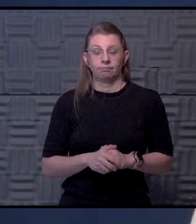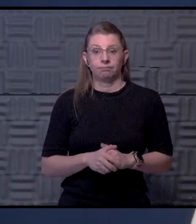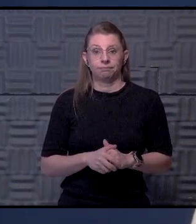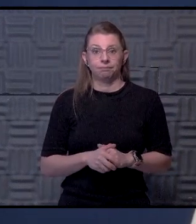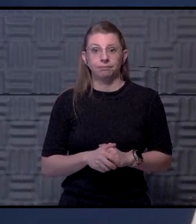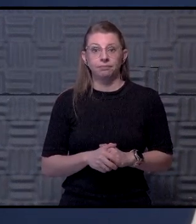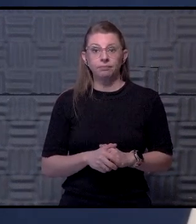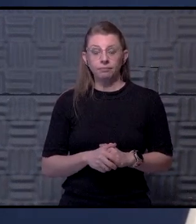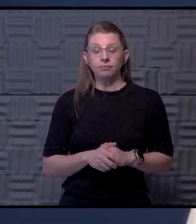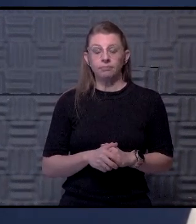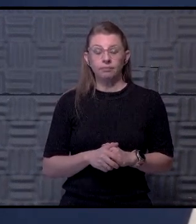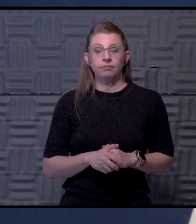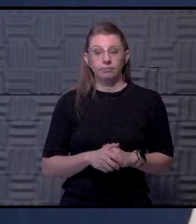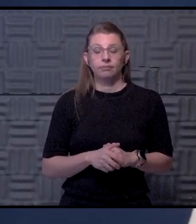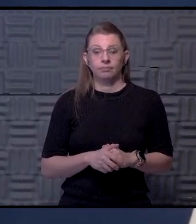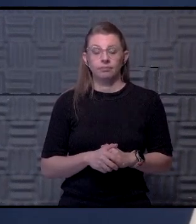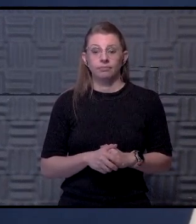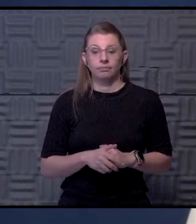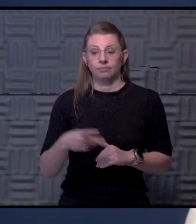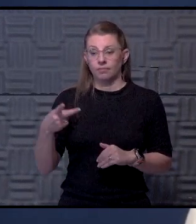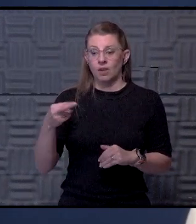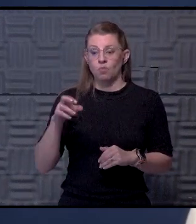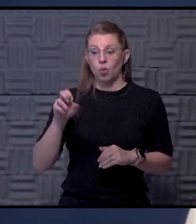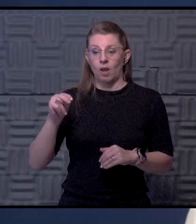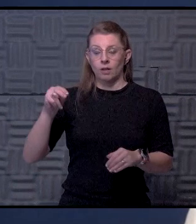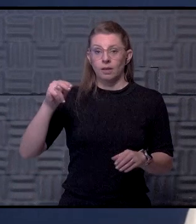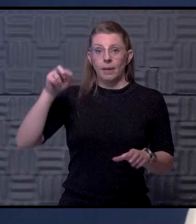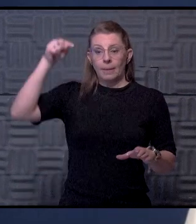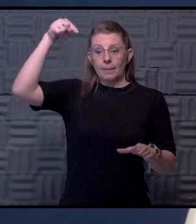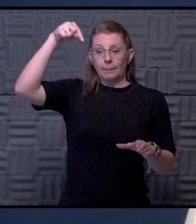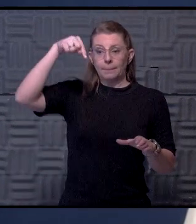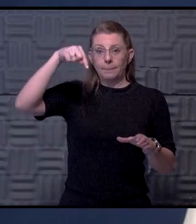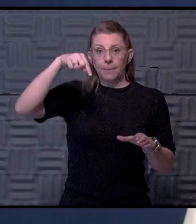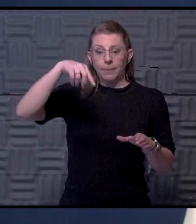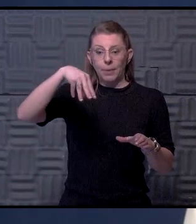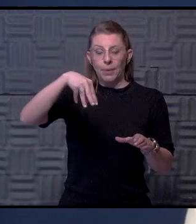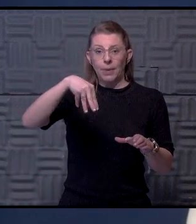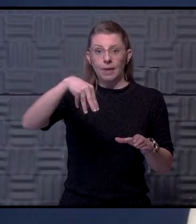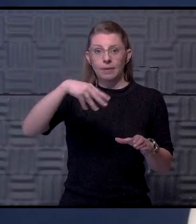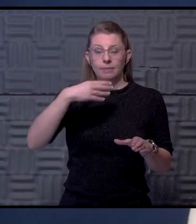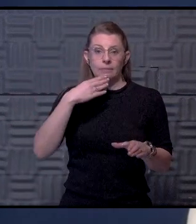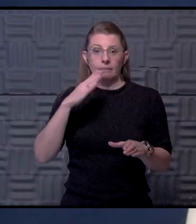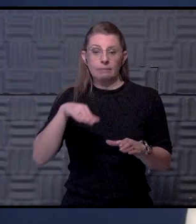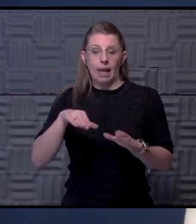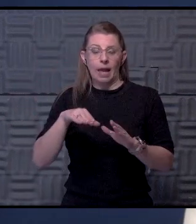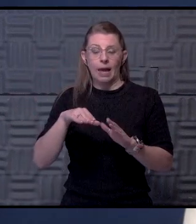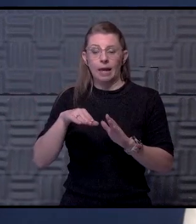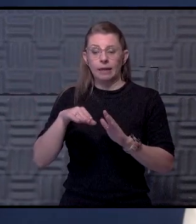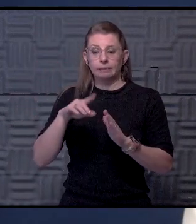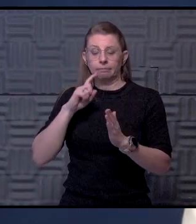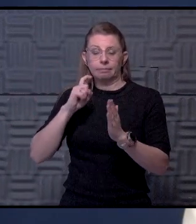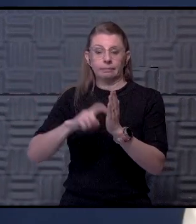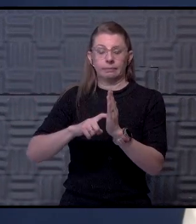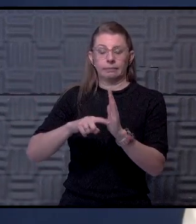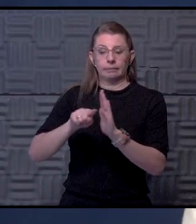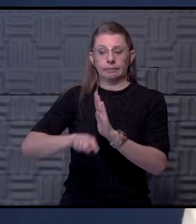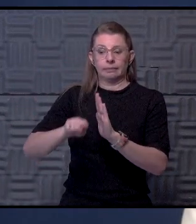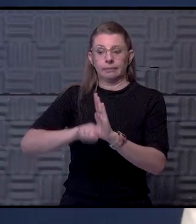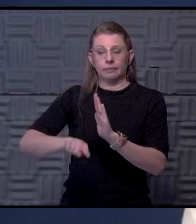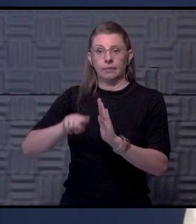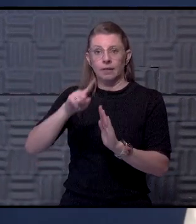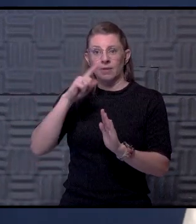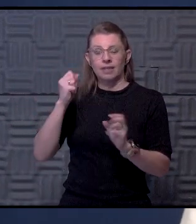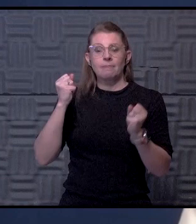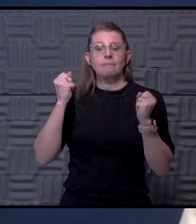of proton is moving down to these smaller units. Some of the bad reputation in proton financially was based on these